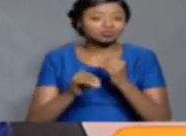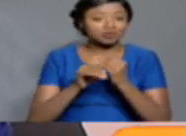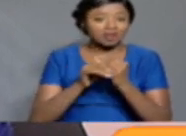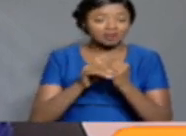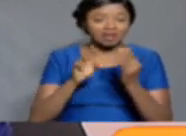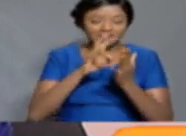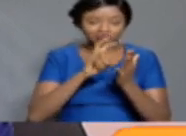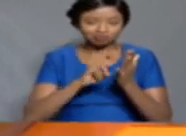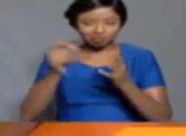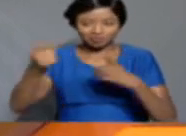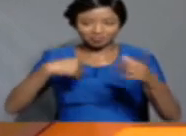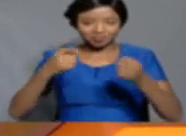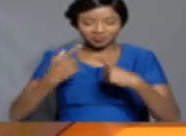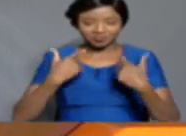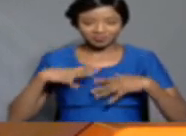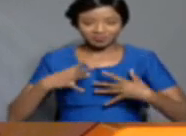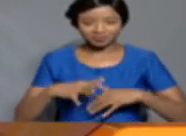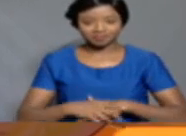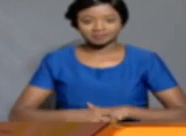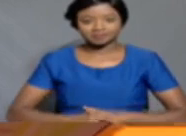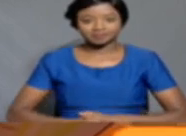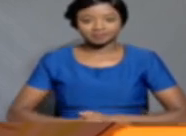about.